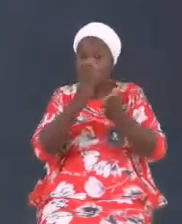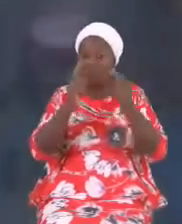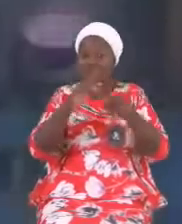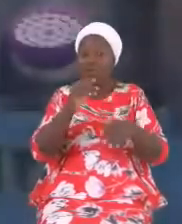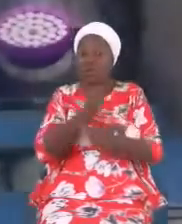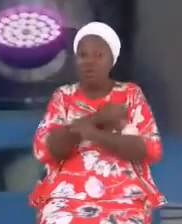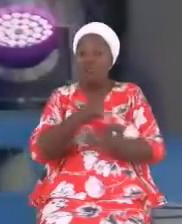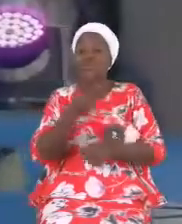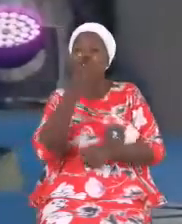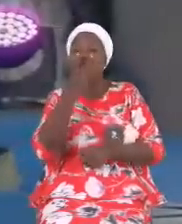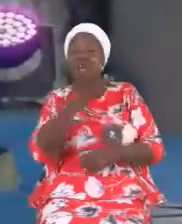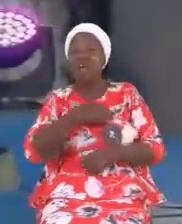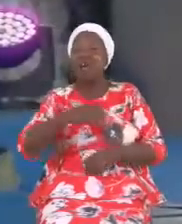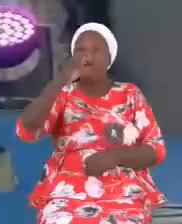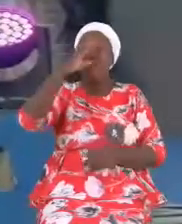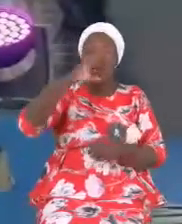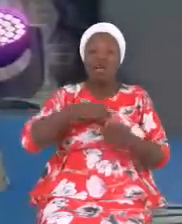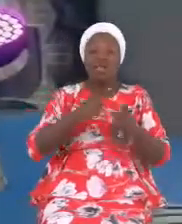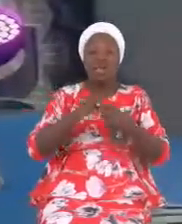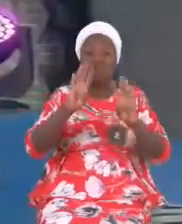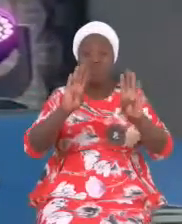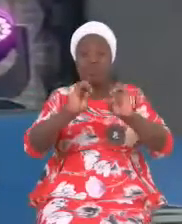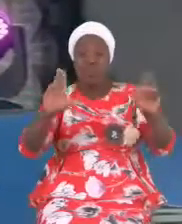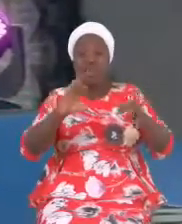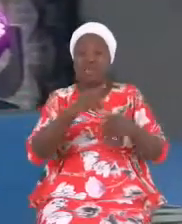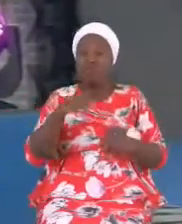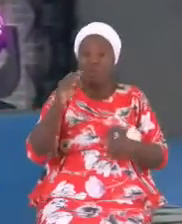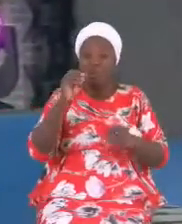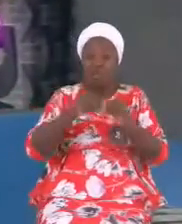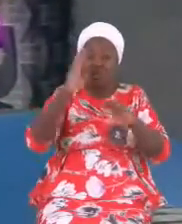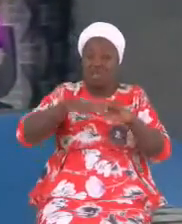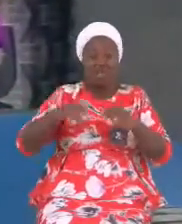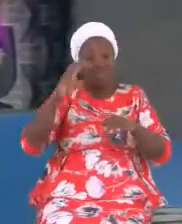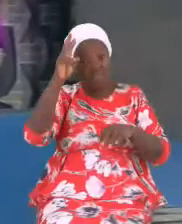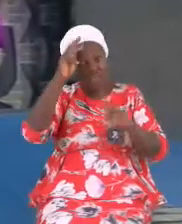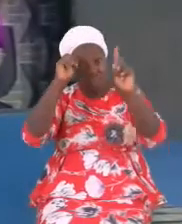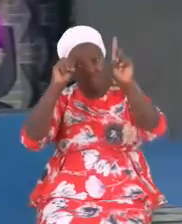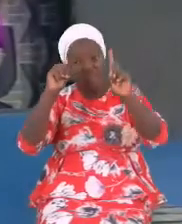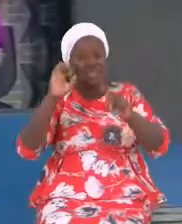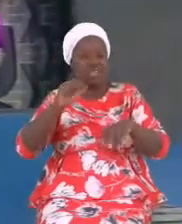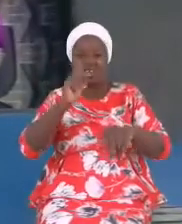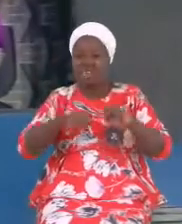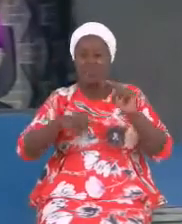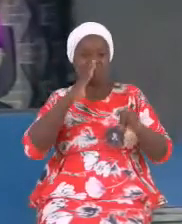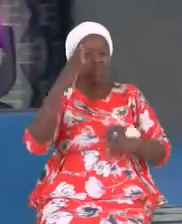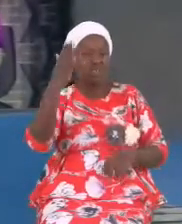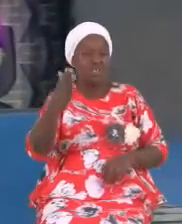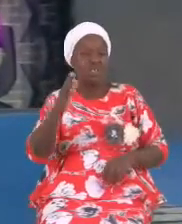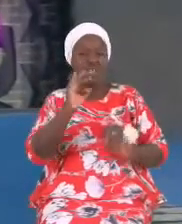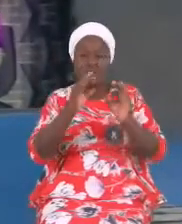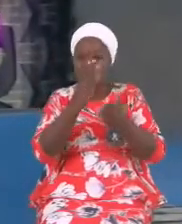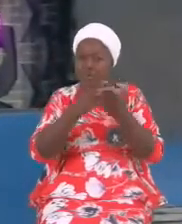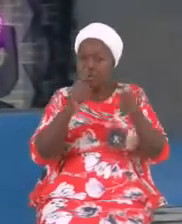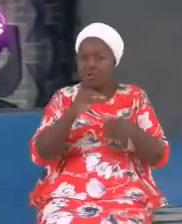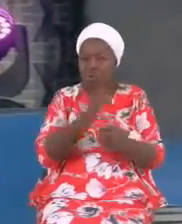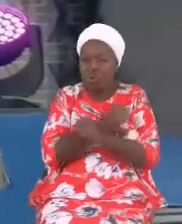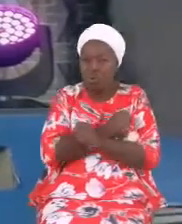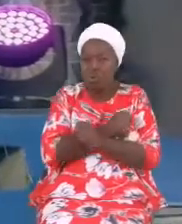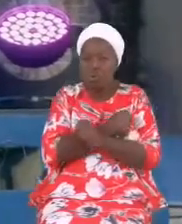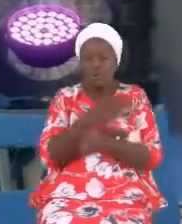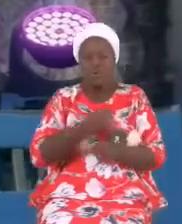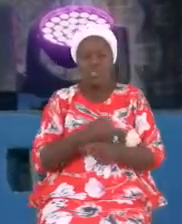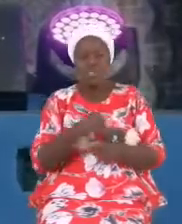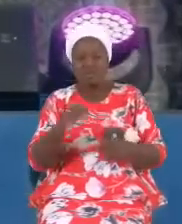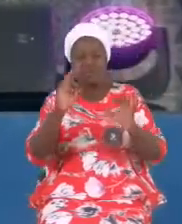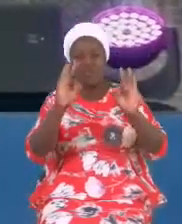his alcohol, he loves his bottle more than him, it's not going to get there. If somebody loves his fornication